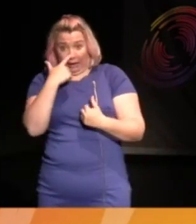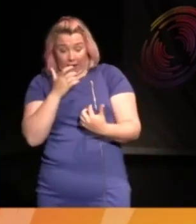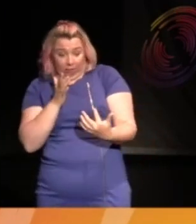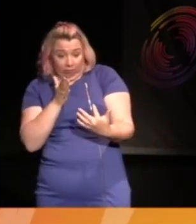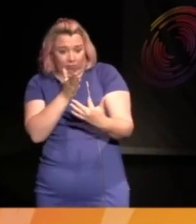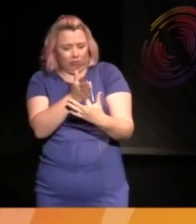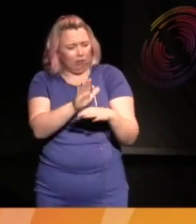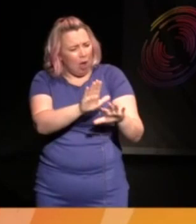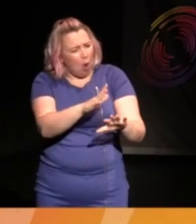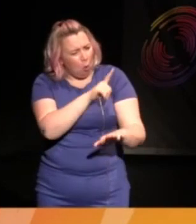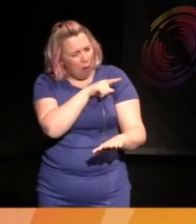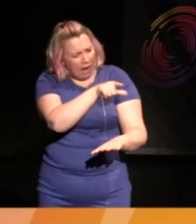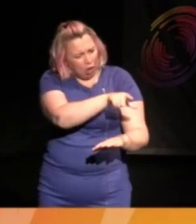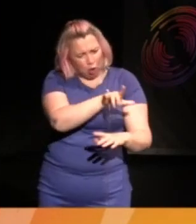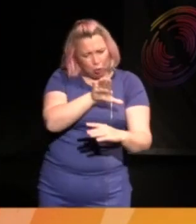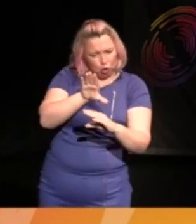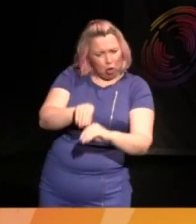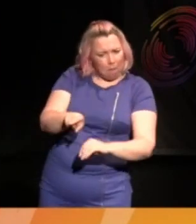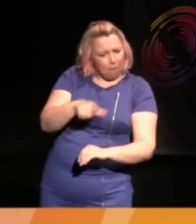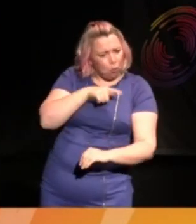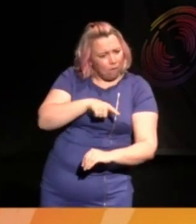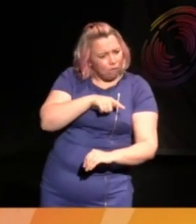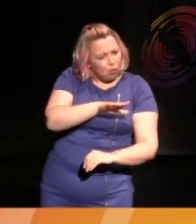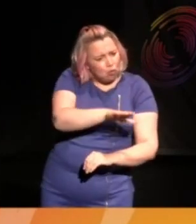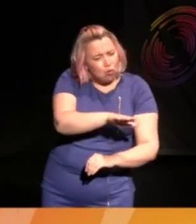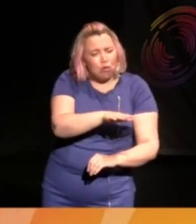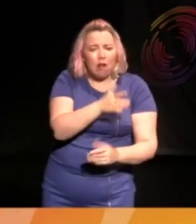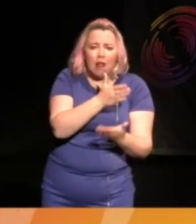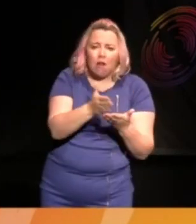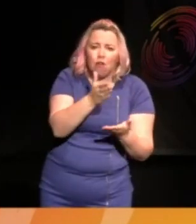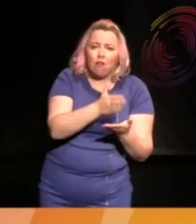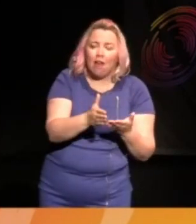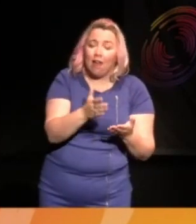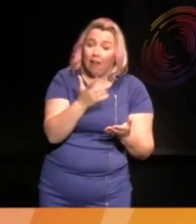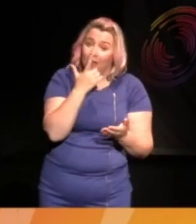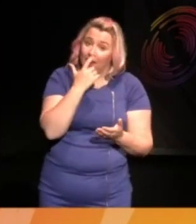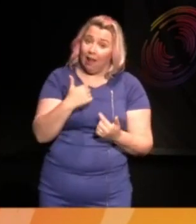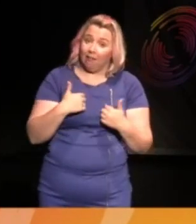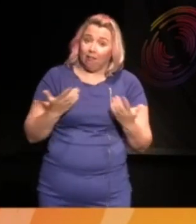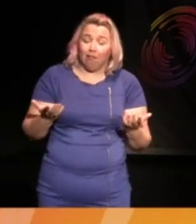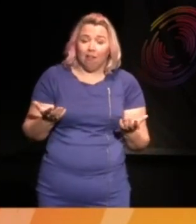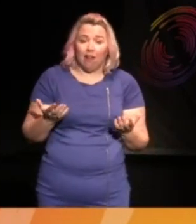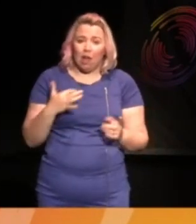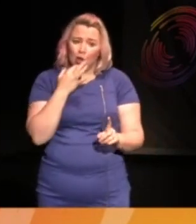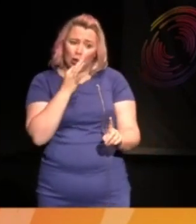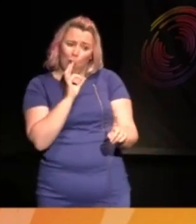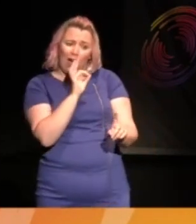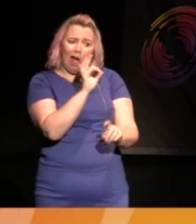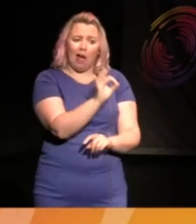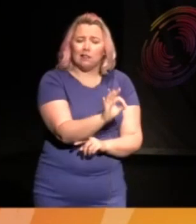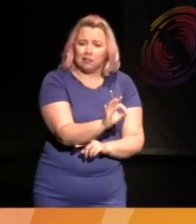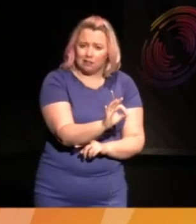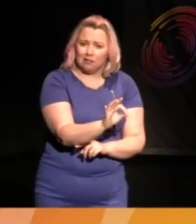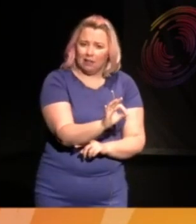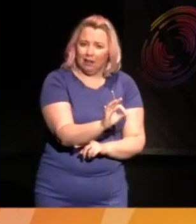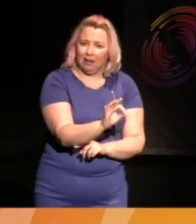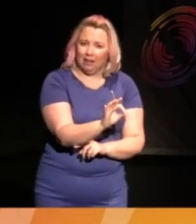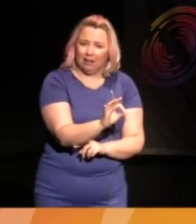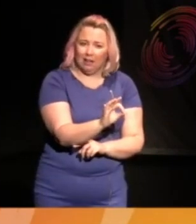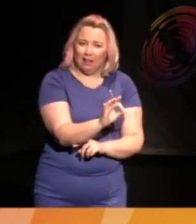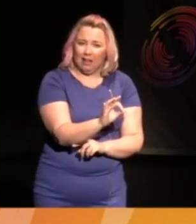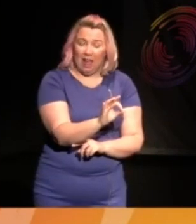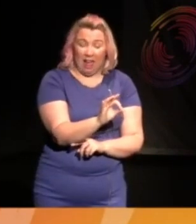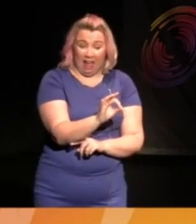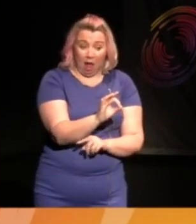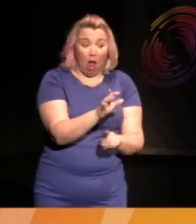these people? And oftentimes the people that you're asking the question of, it all comes from the state, let's